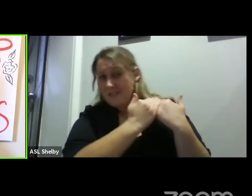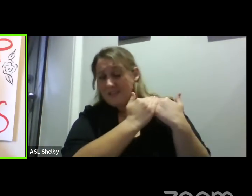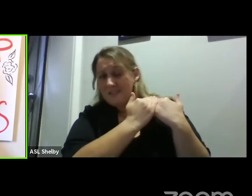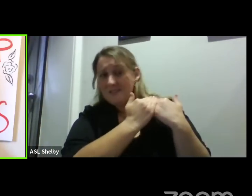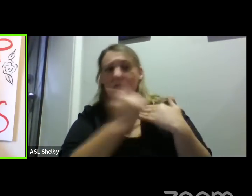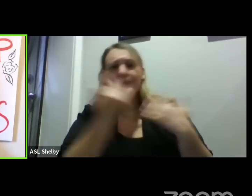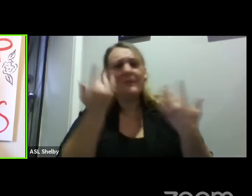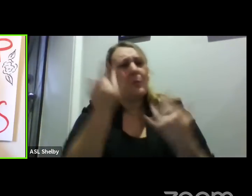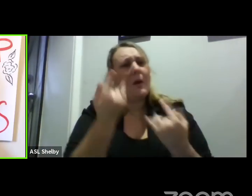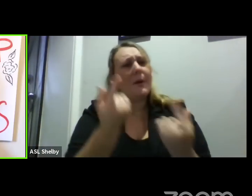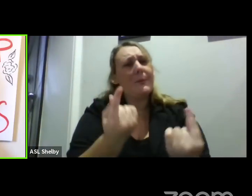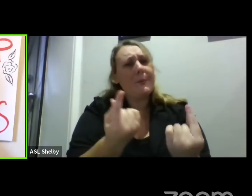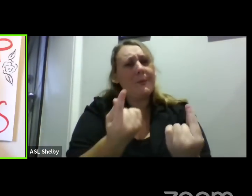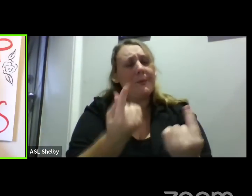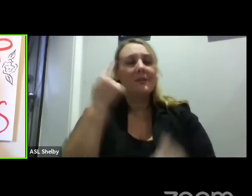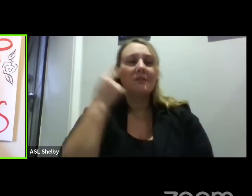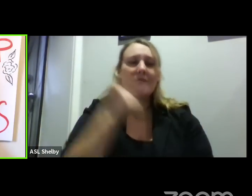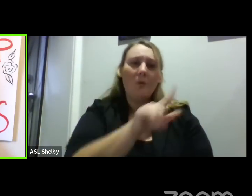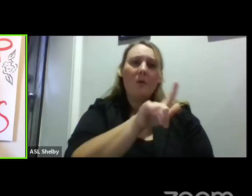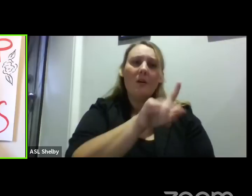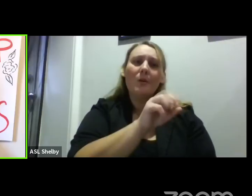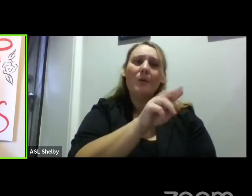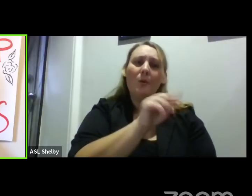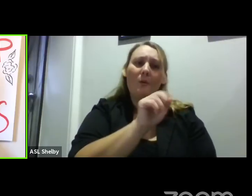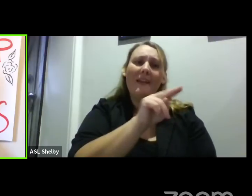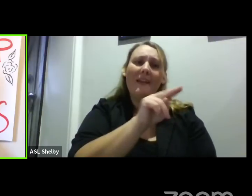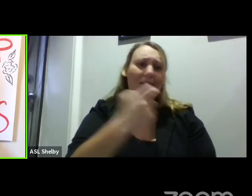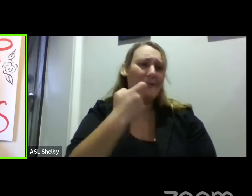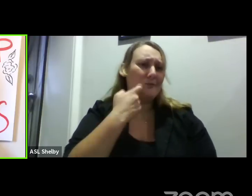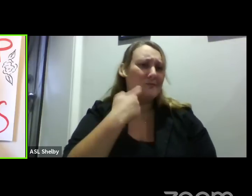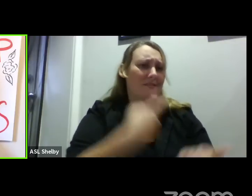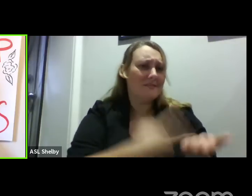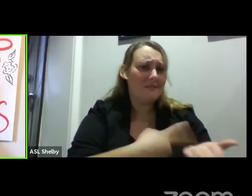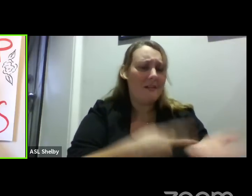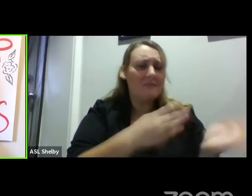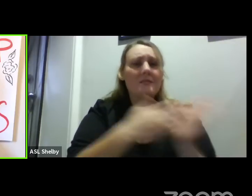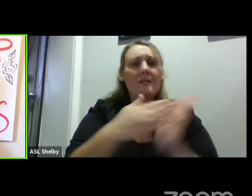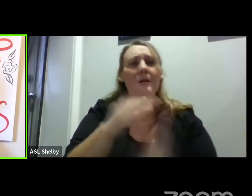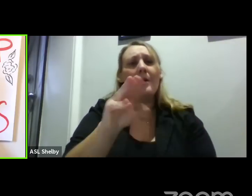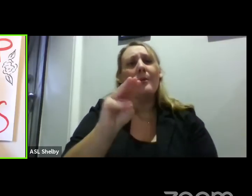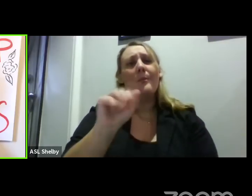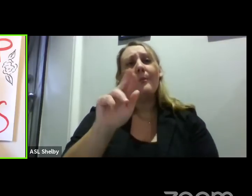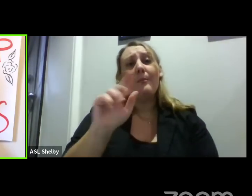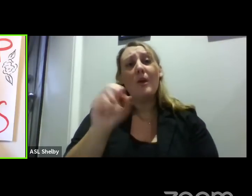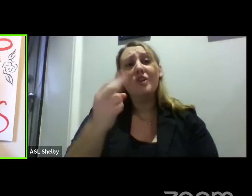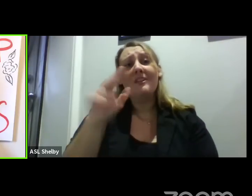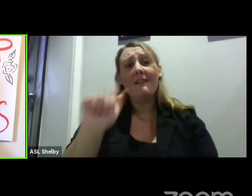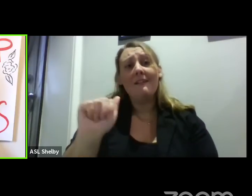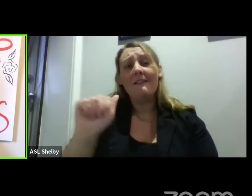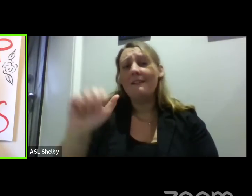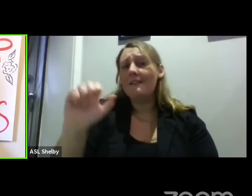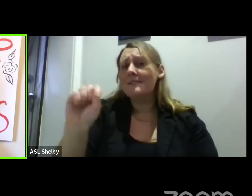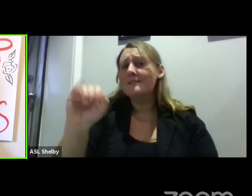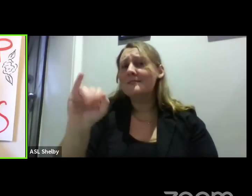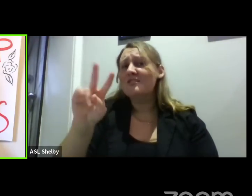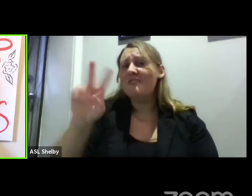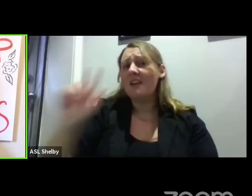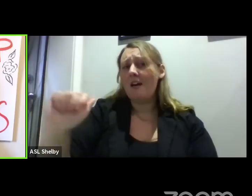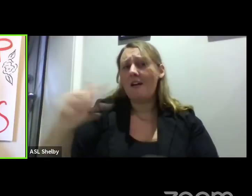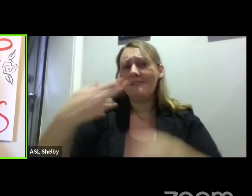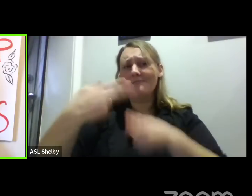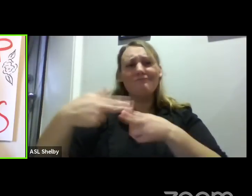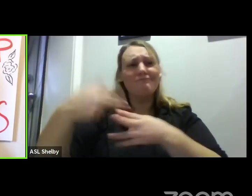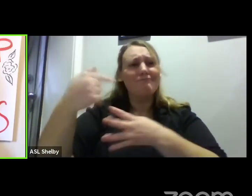do this for Marsha. We do this for Sylvia, for Alfonso Watson, Yang Song,